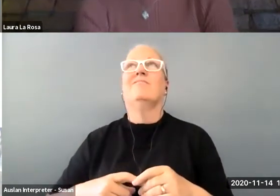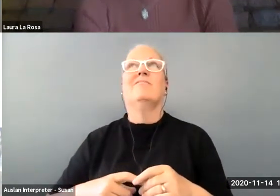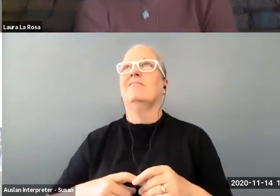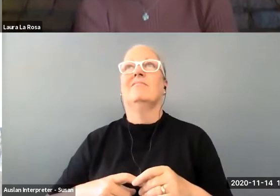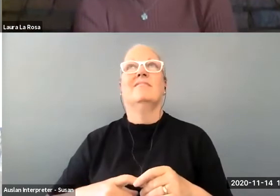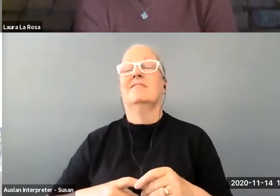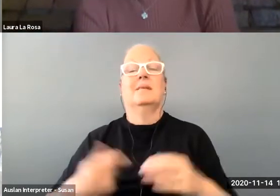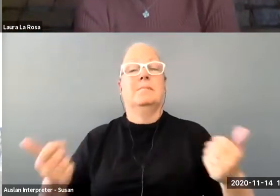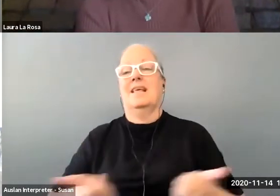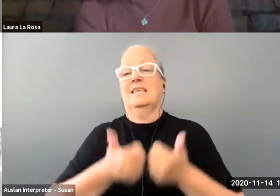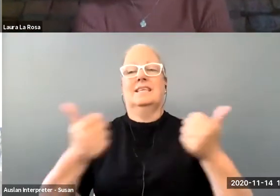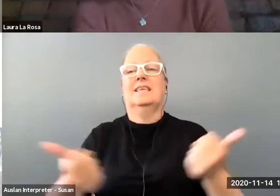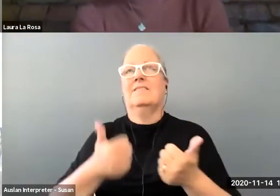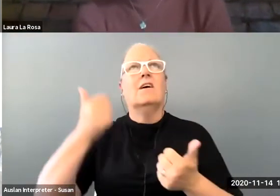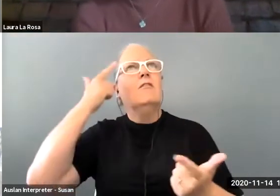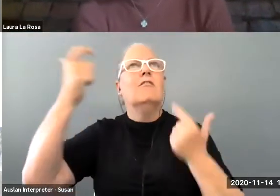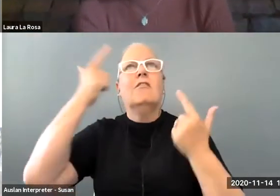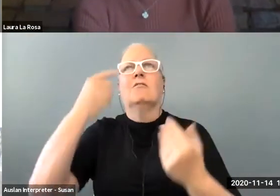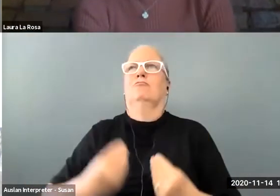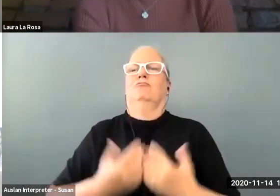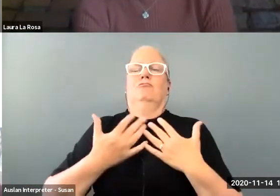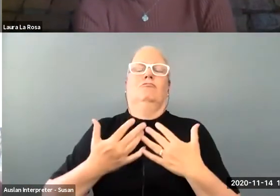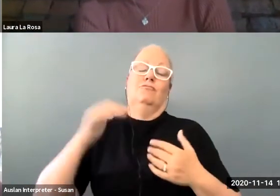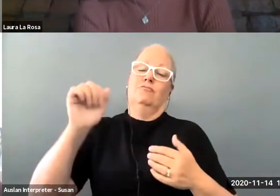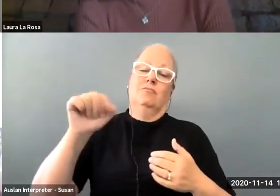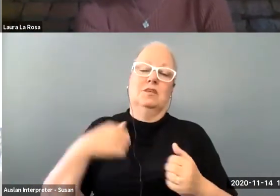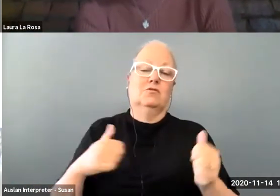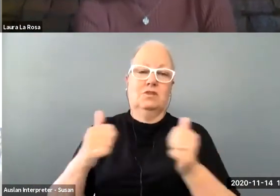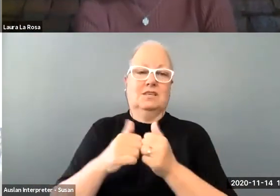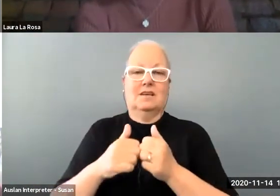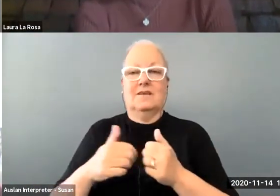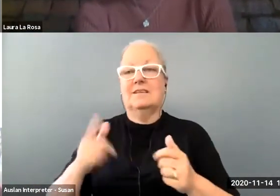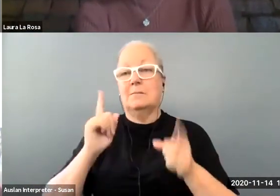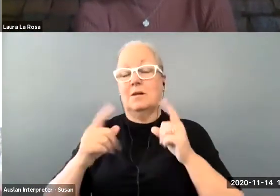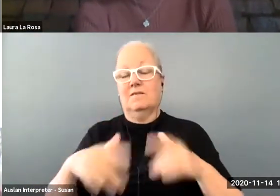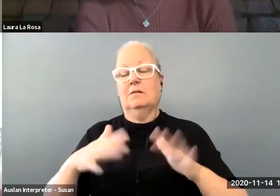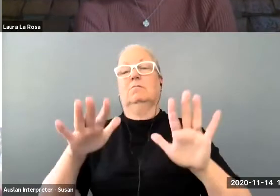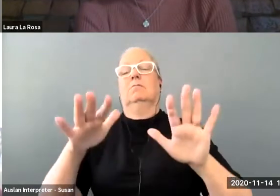there's so much inspiration out there. So absolutely, yes. And it's actually quite overwhelming at times.